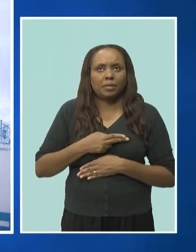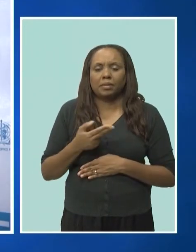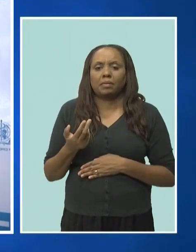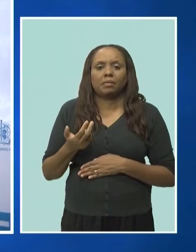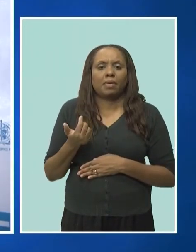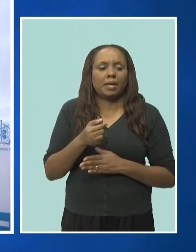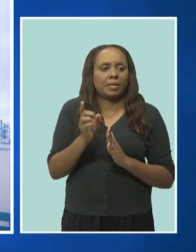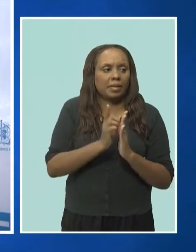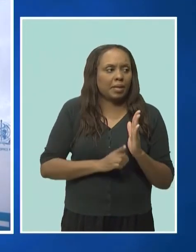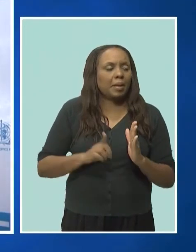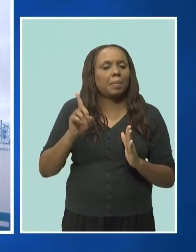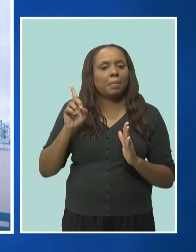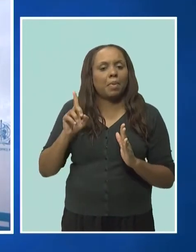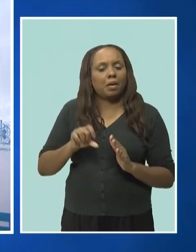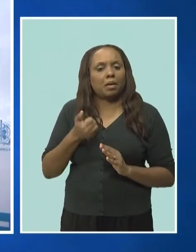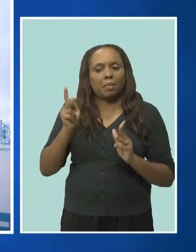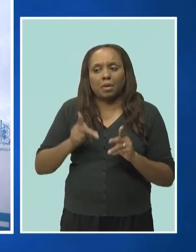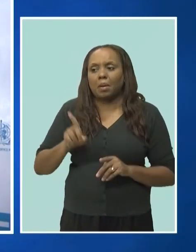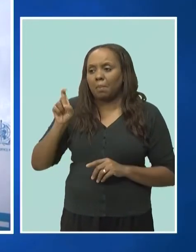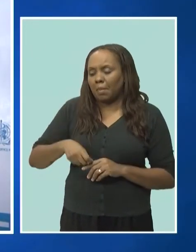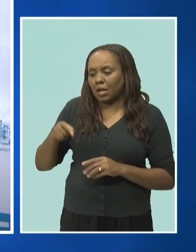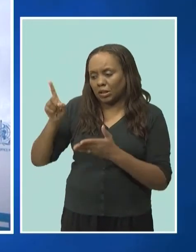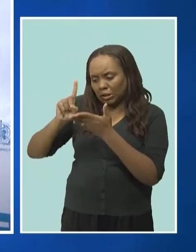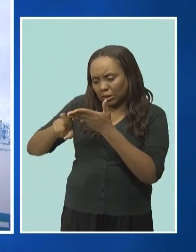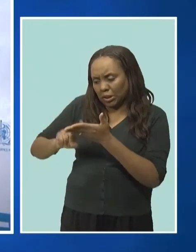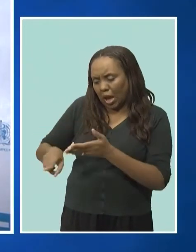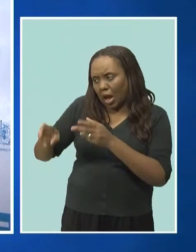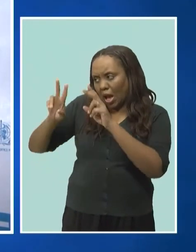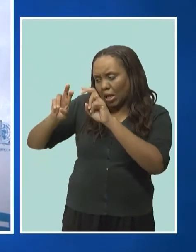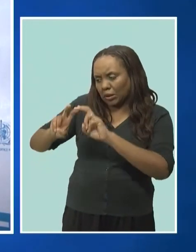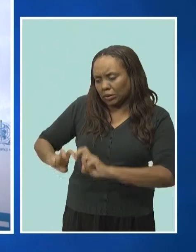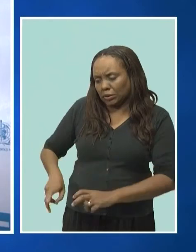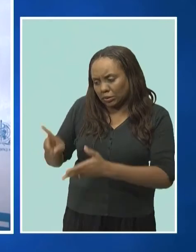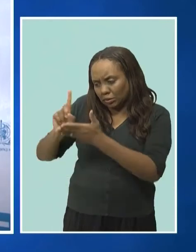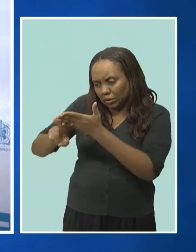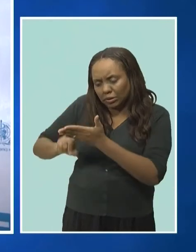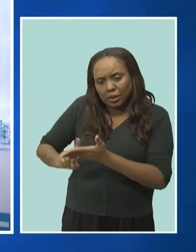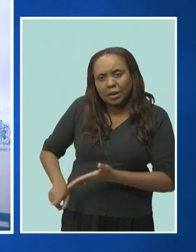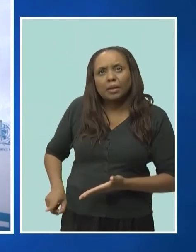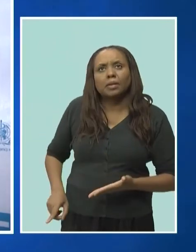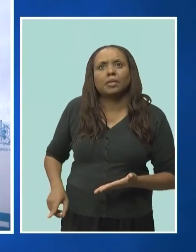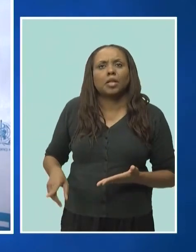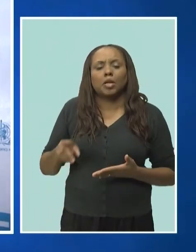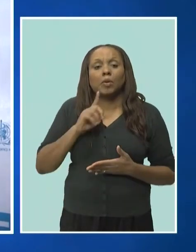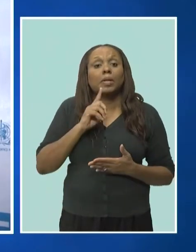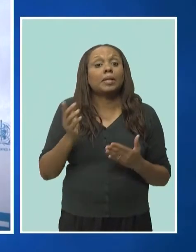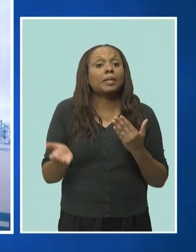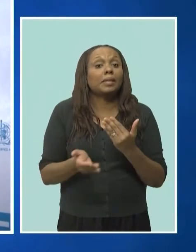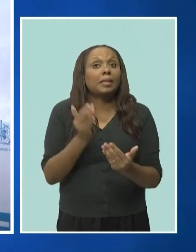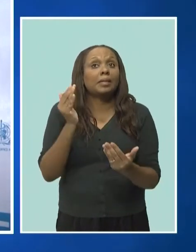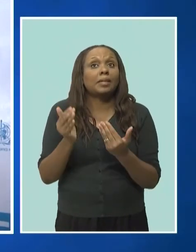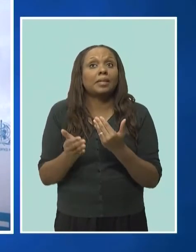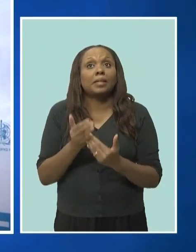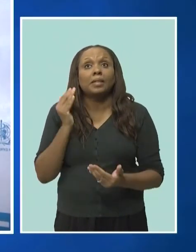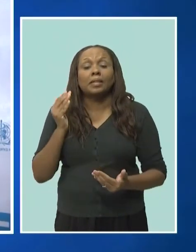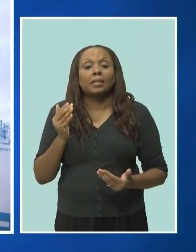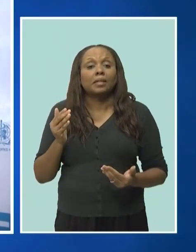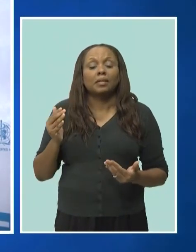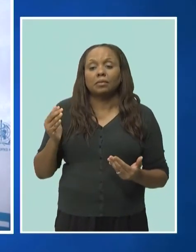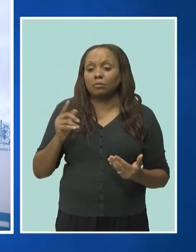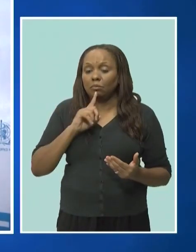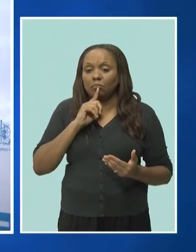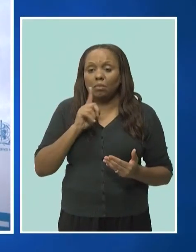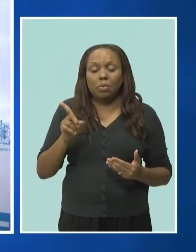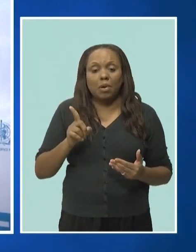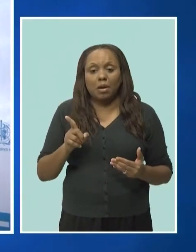by a senior or by another engineer. Because it's so easy to turn on the program, you plug in your loads and plug in